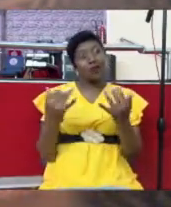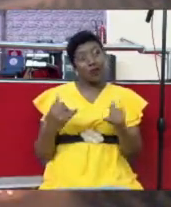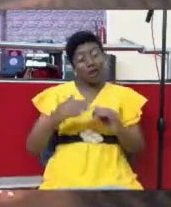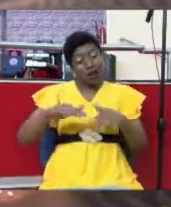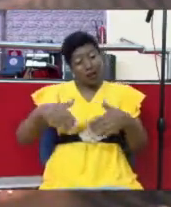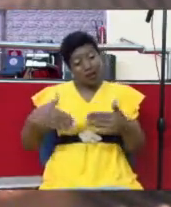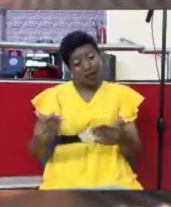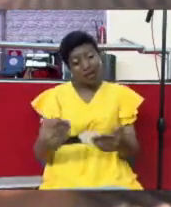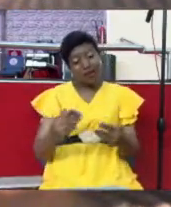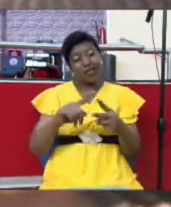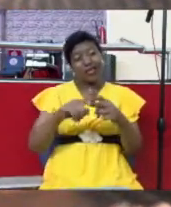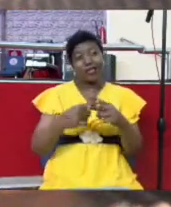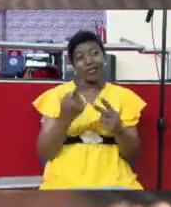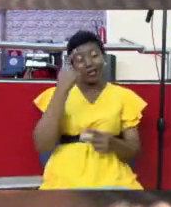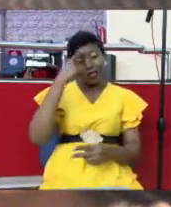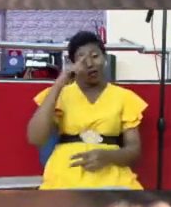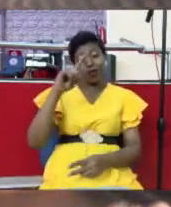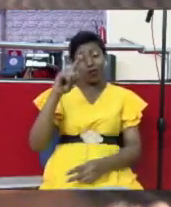begins with a